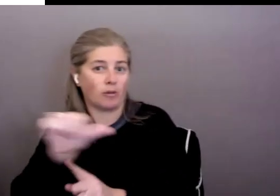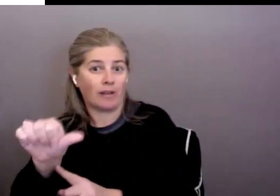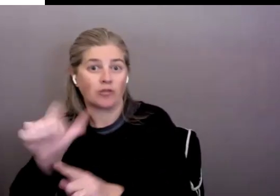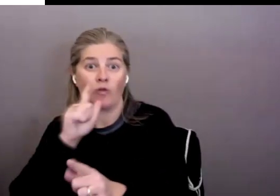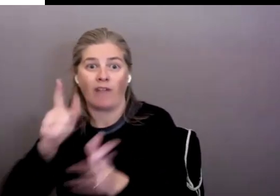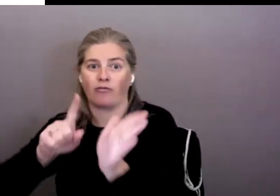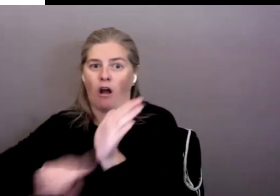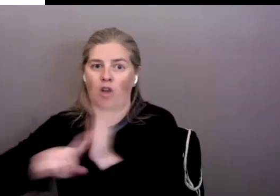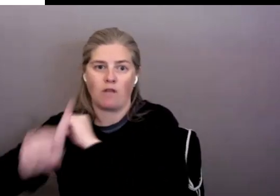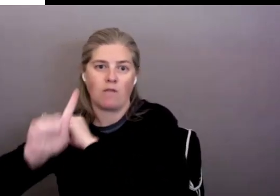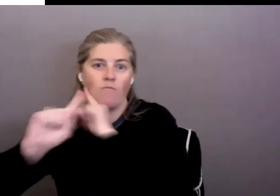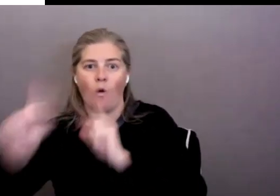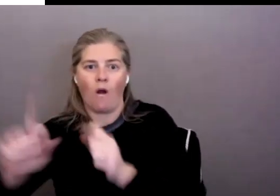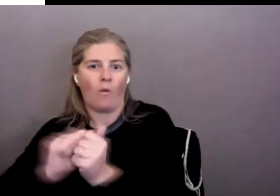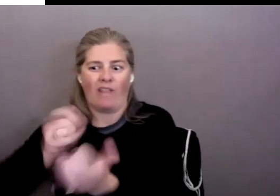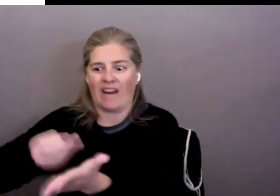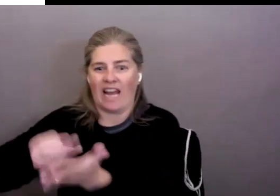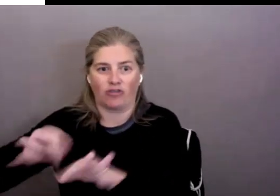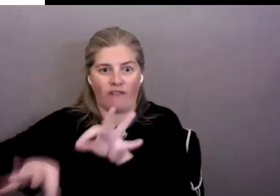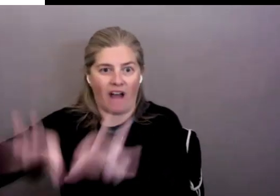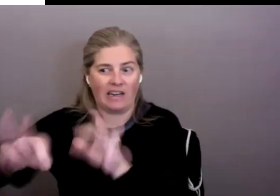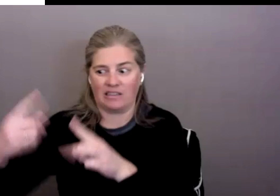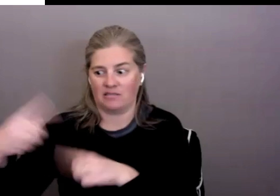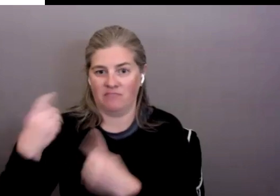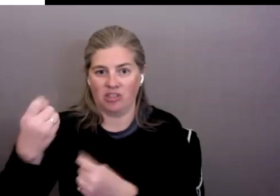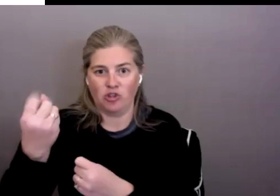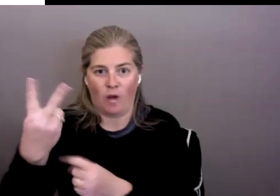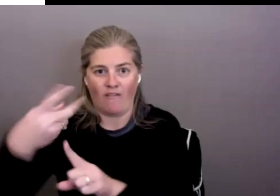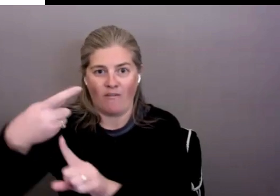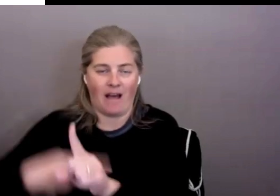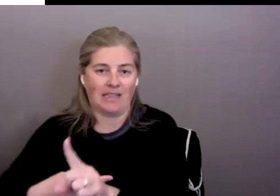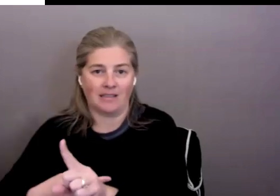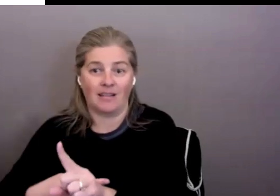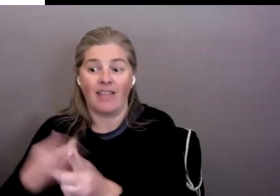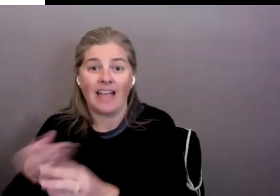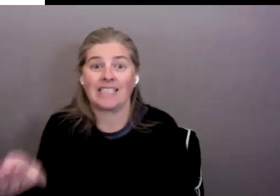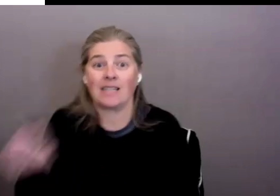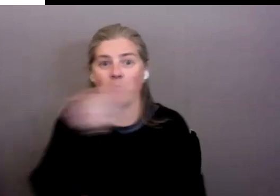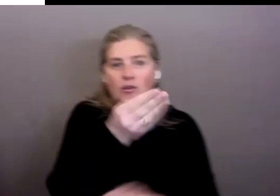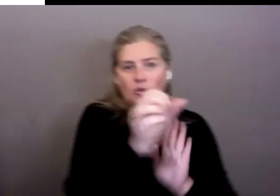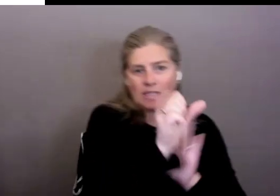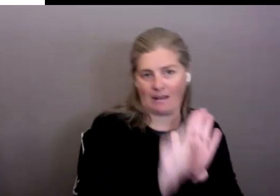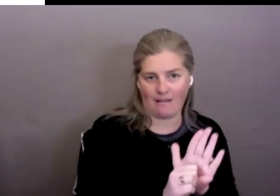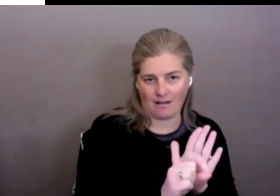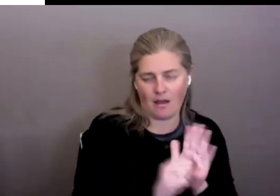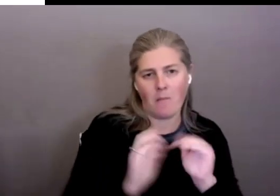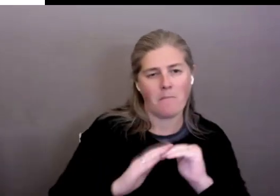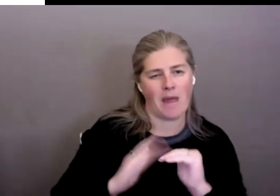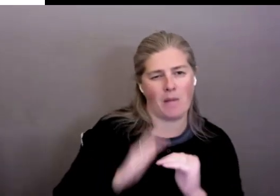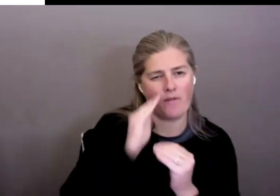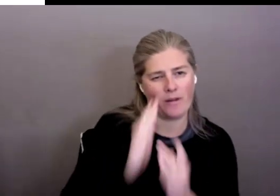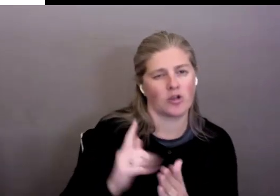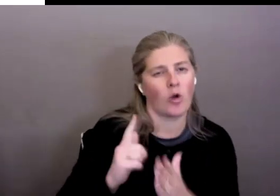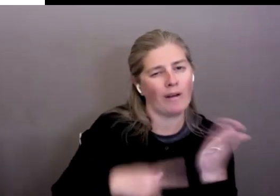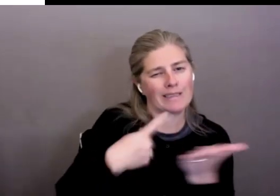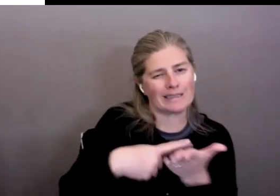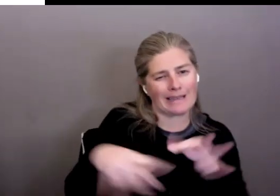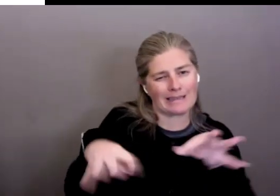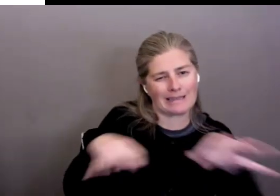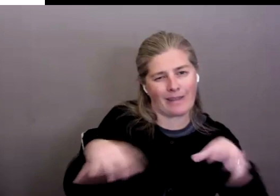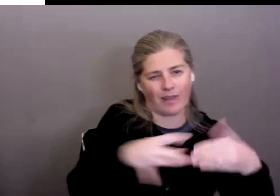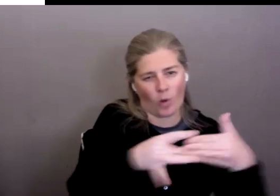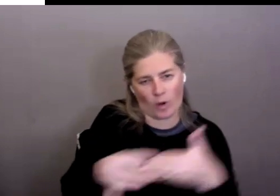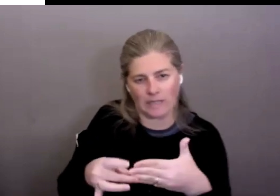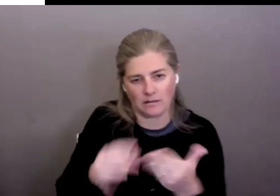with financial findings in the past 12 months, only need to submit to the state minimum information, which is discussed in the guidance and the form to the